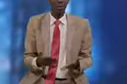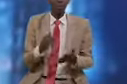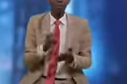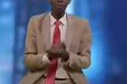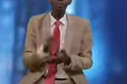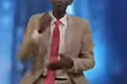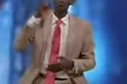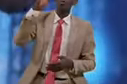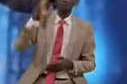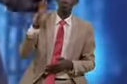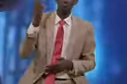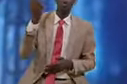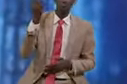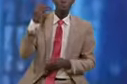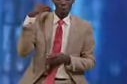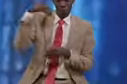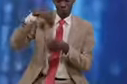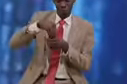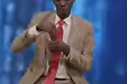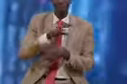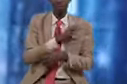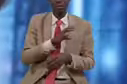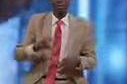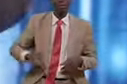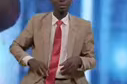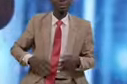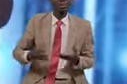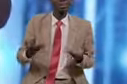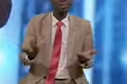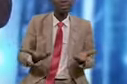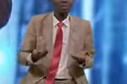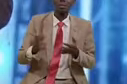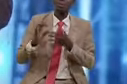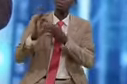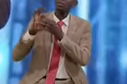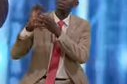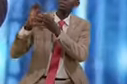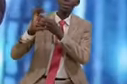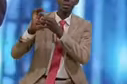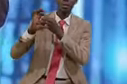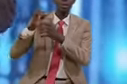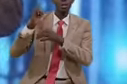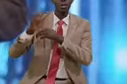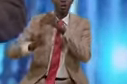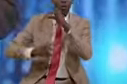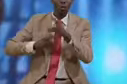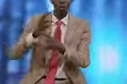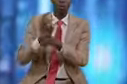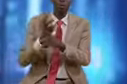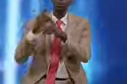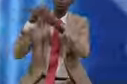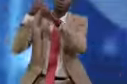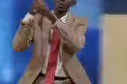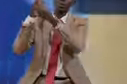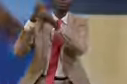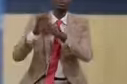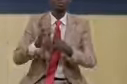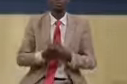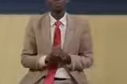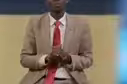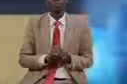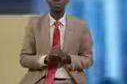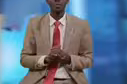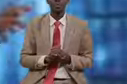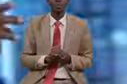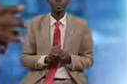in Christ, reconciling the world unto himself.